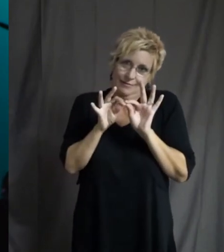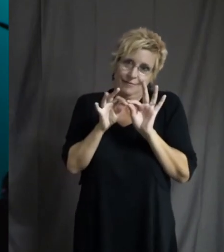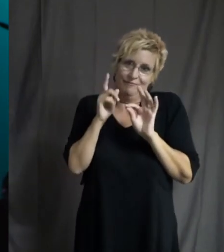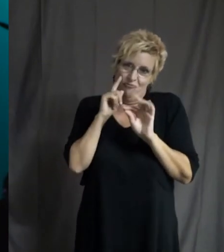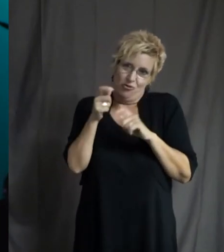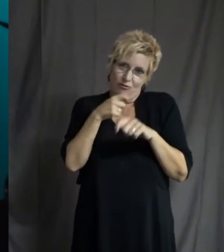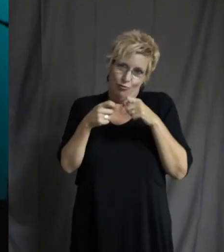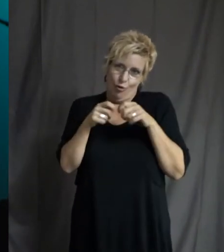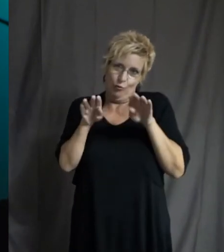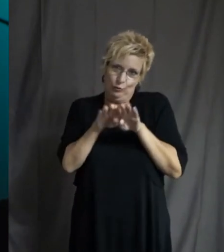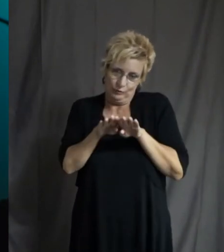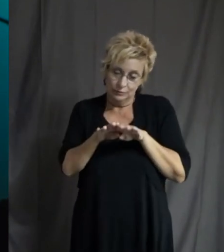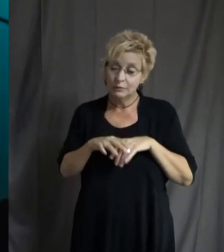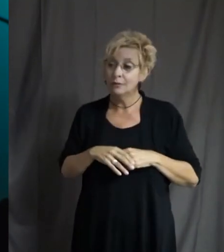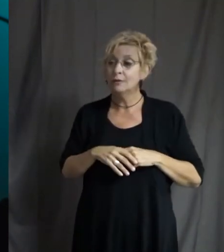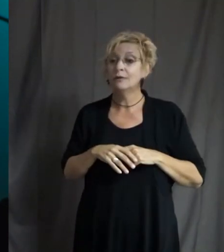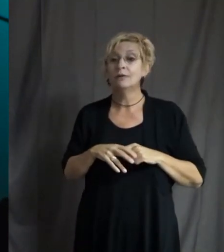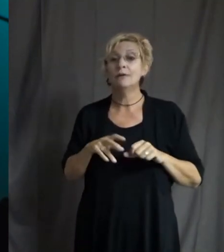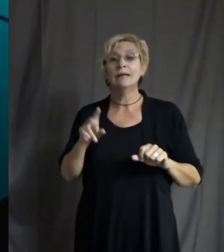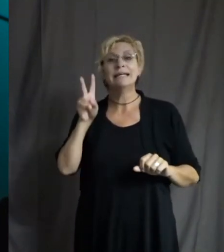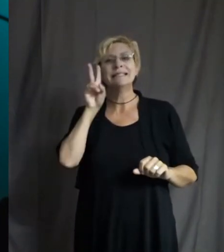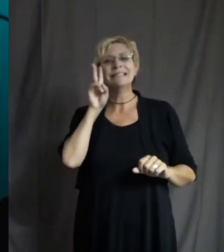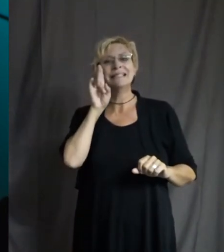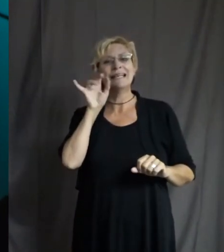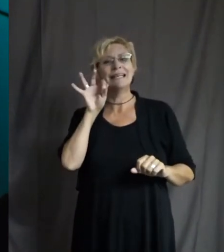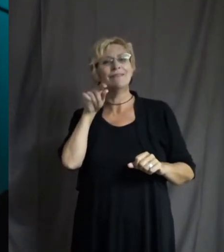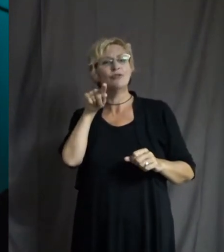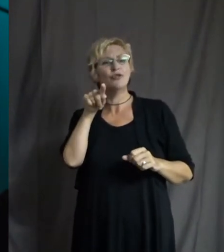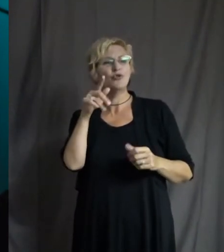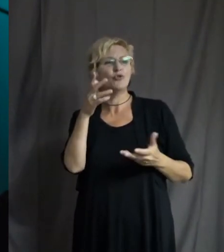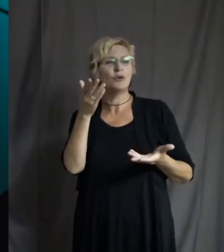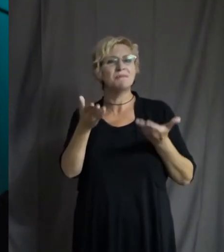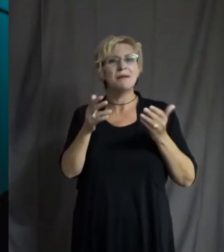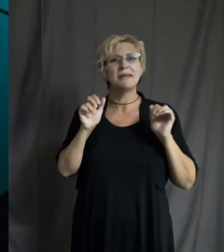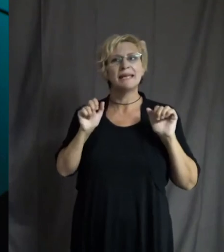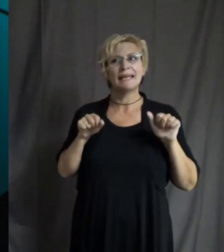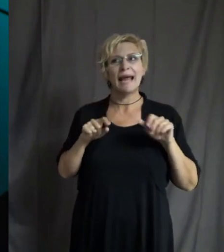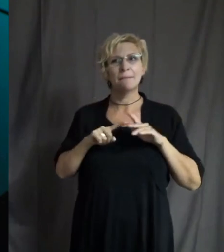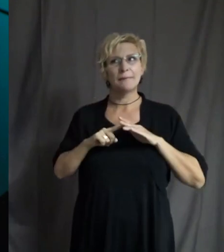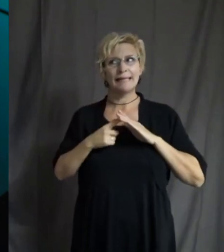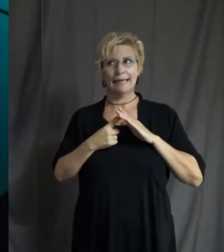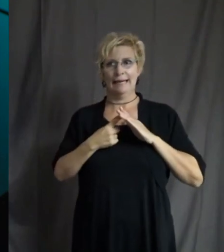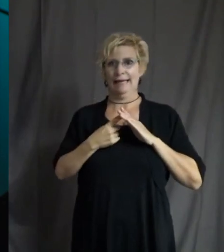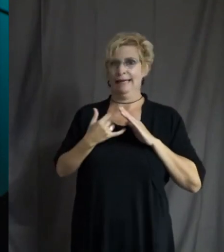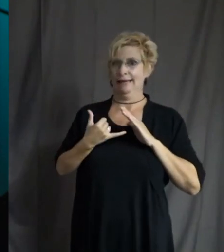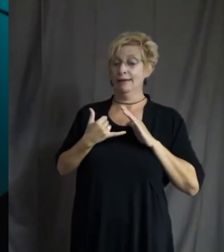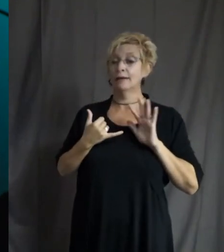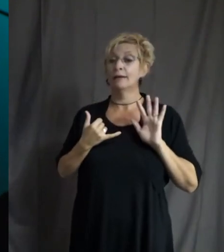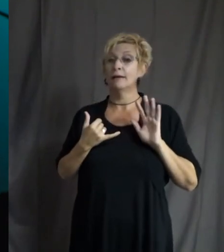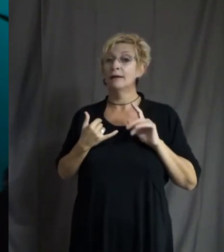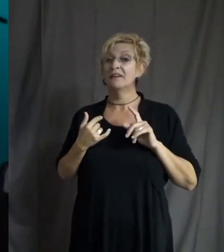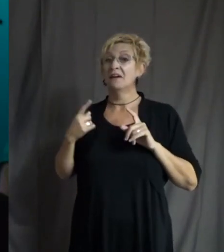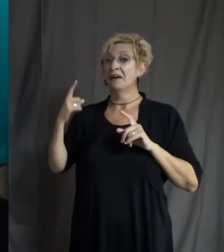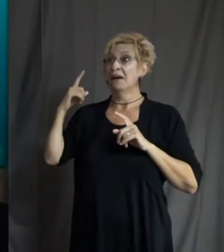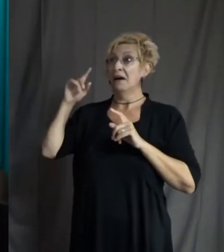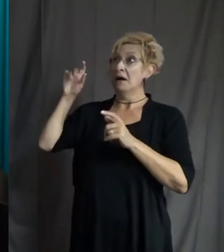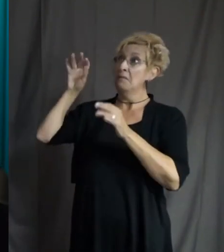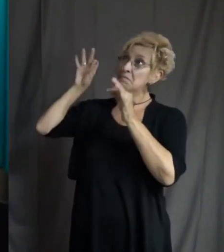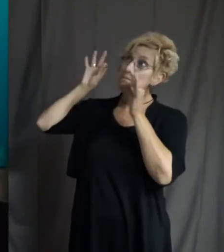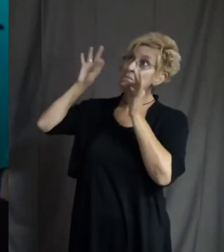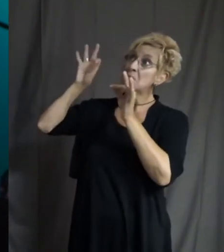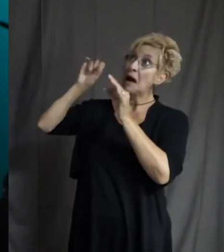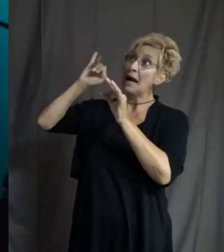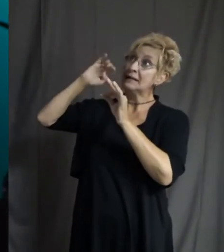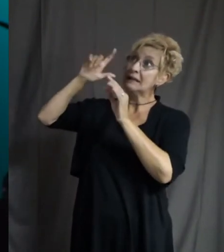And lastly today, and perhaps most importantly as we close, see if you can't begin holding